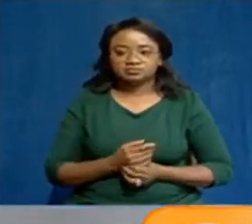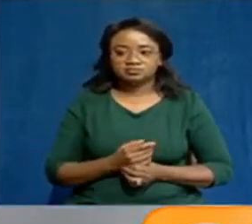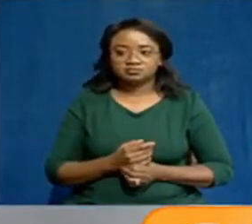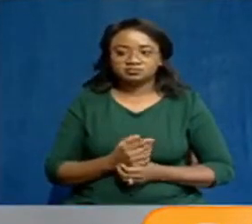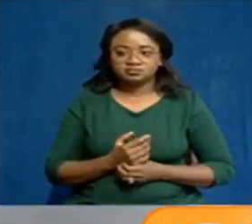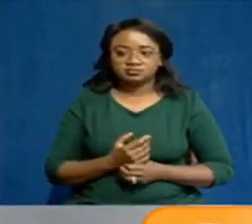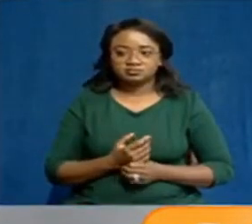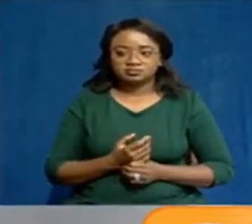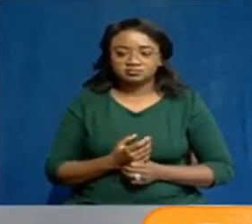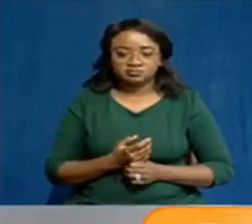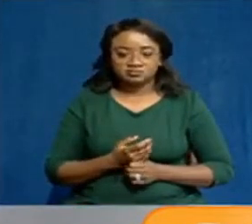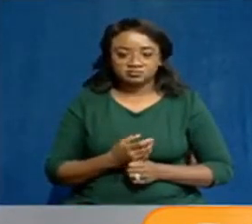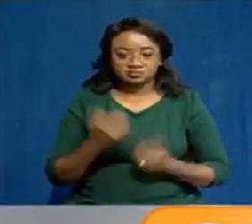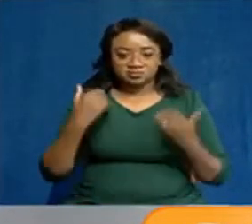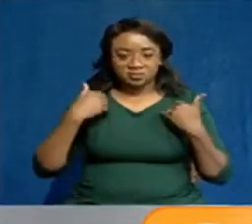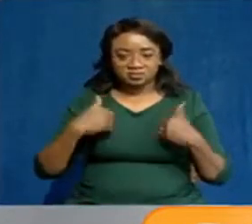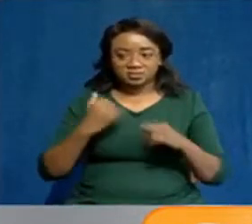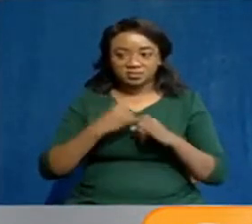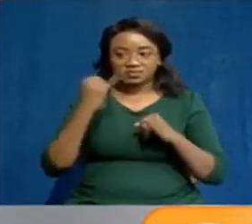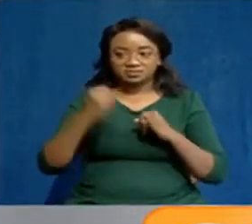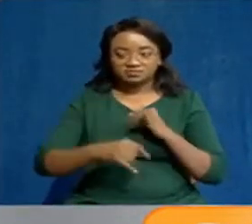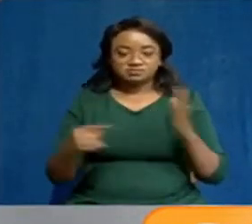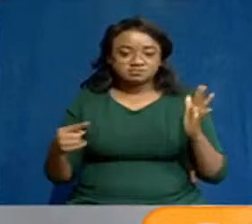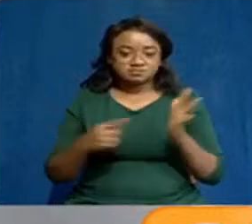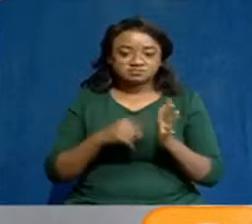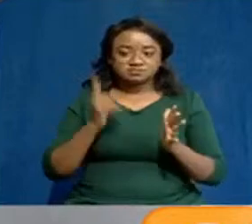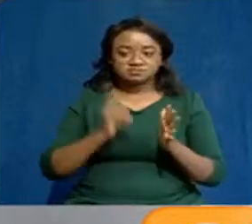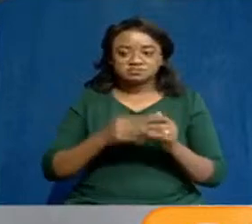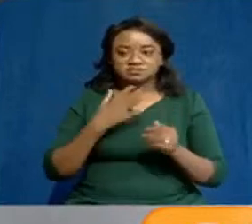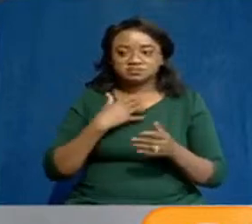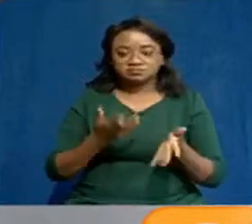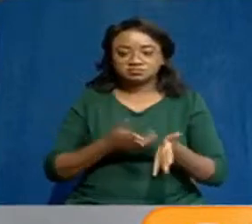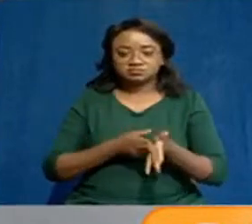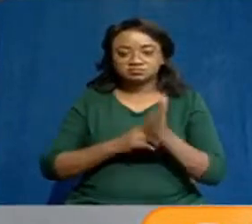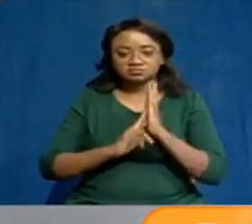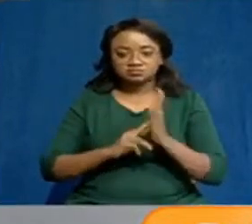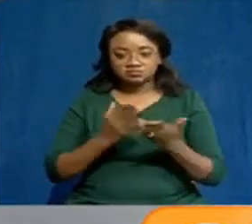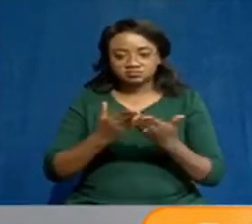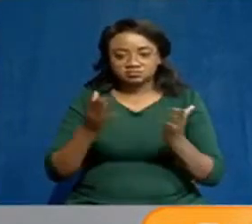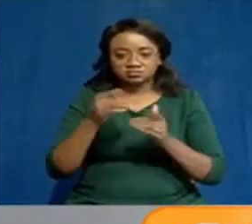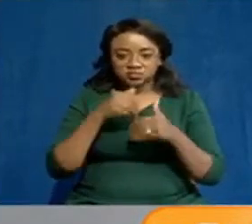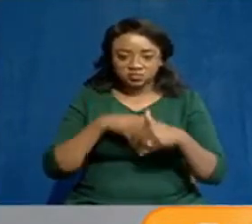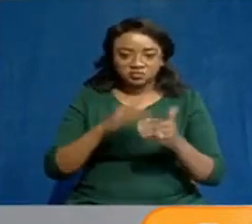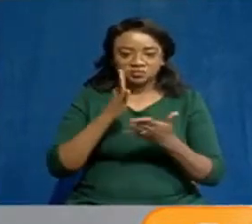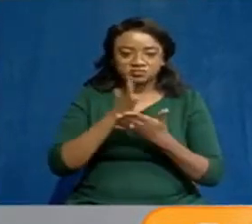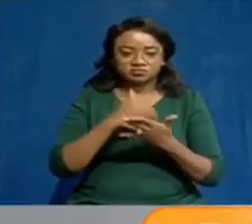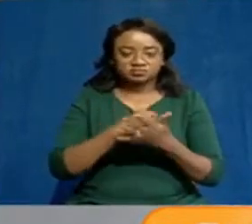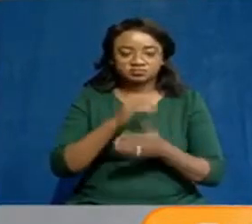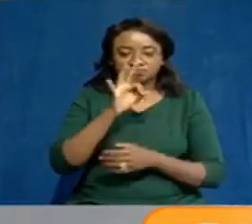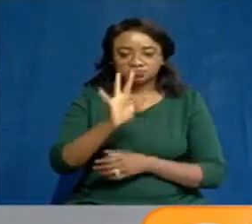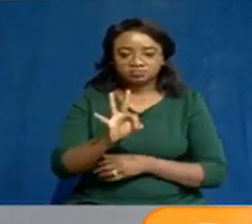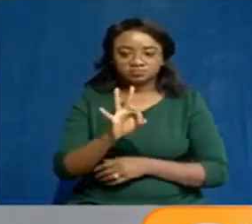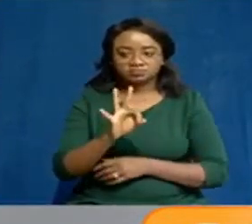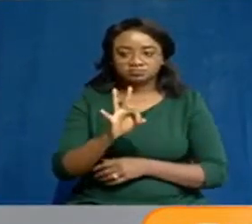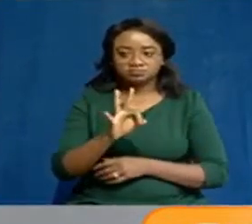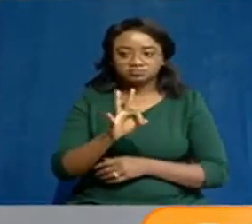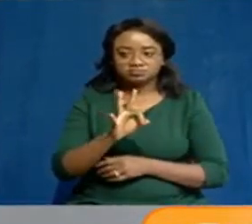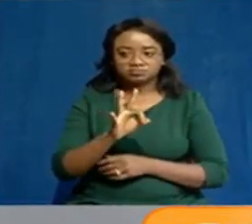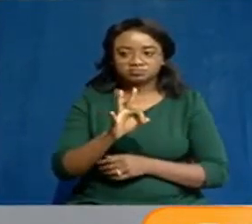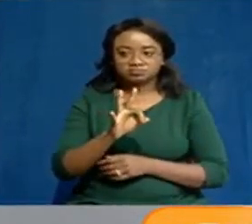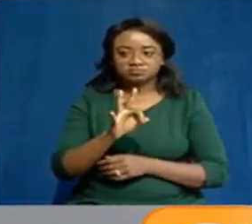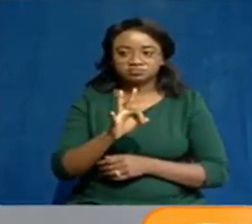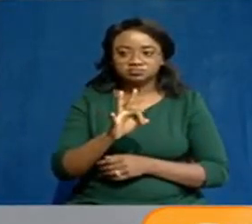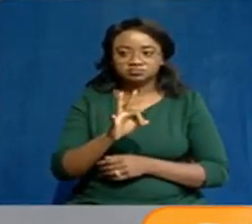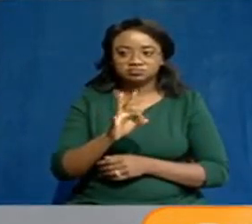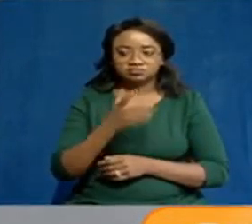remarks. Trevor, mine would be to make reference to a book. Yeah. It's titled Who Will Cry When I Die?